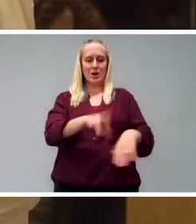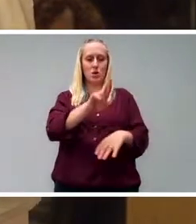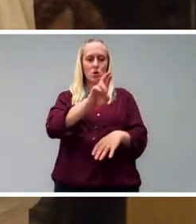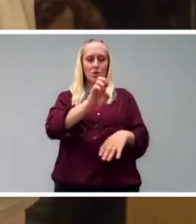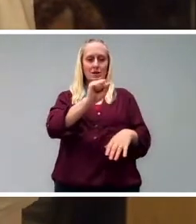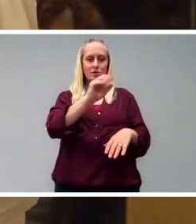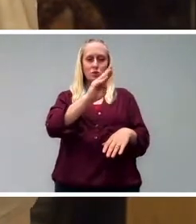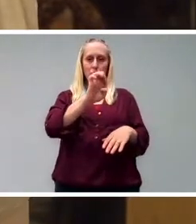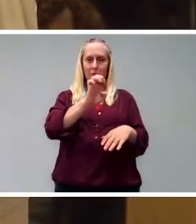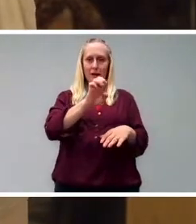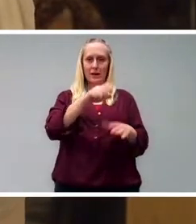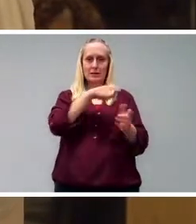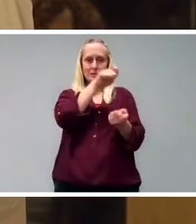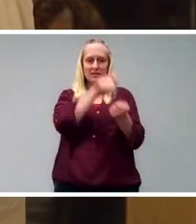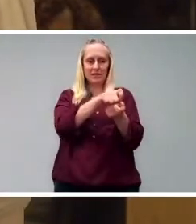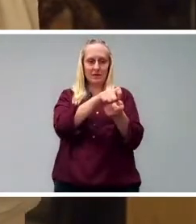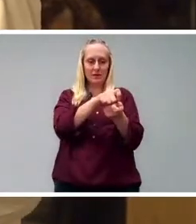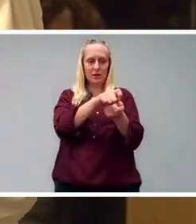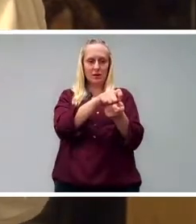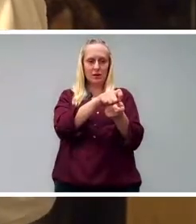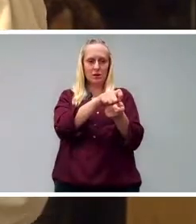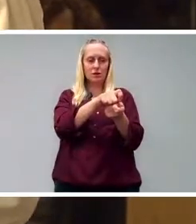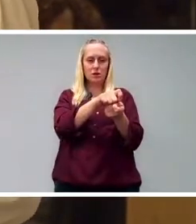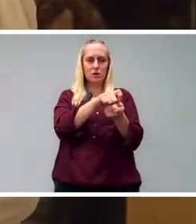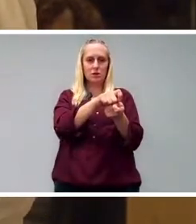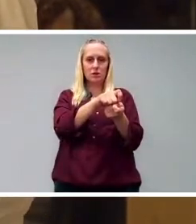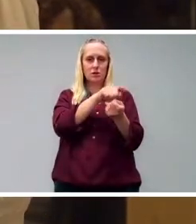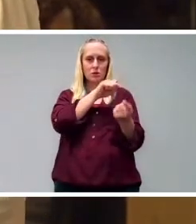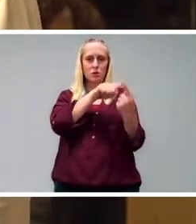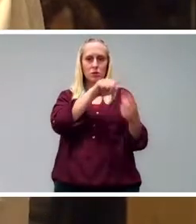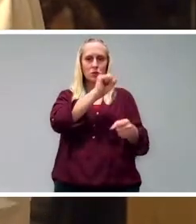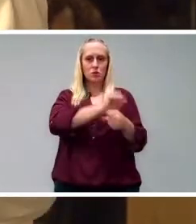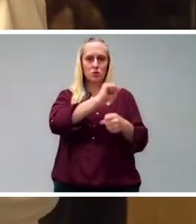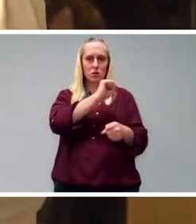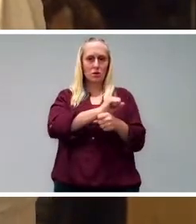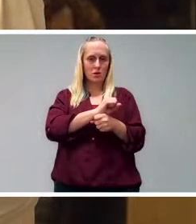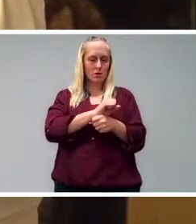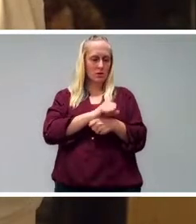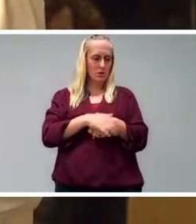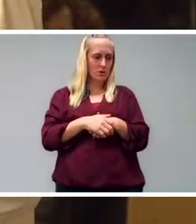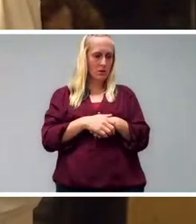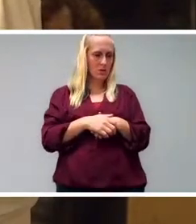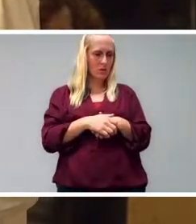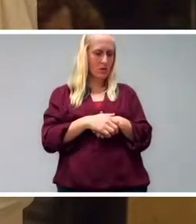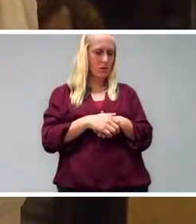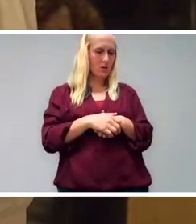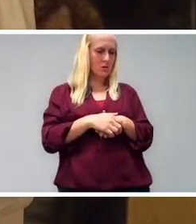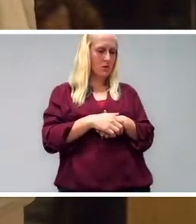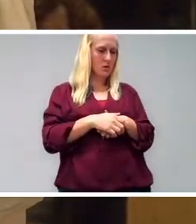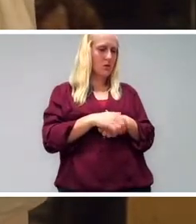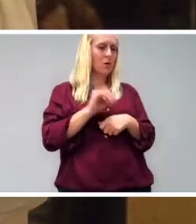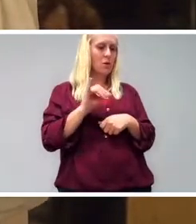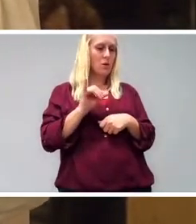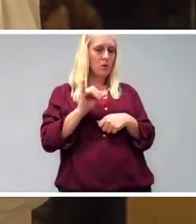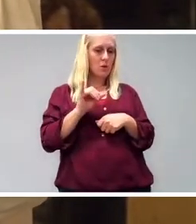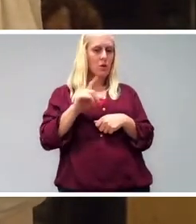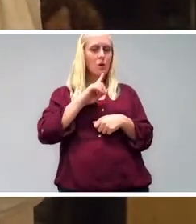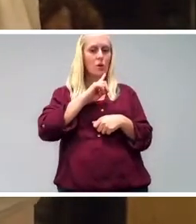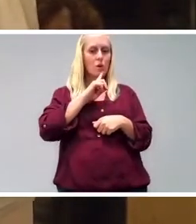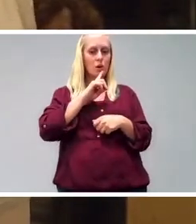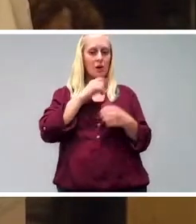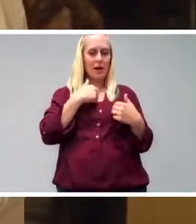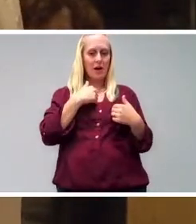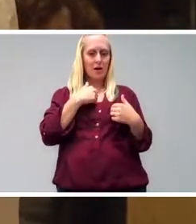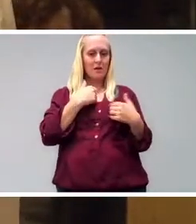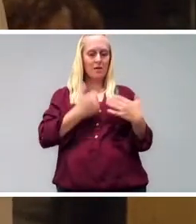to find. Like, we've learned some little nicks and tricks to get through the system, and we're like, okay, we really have a big advantage. And I